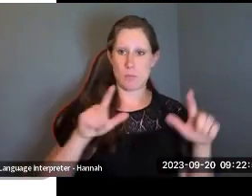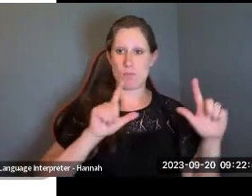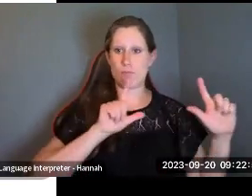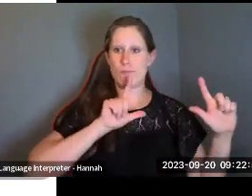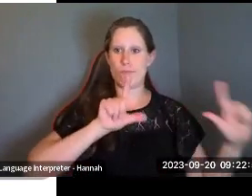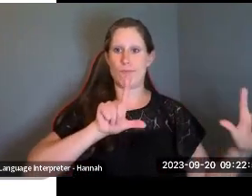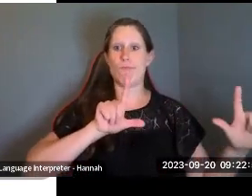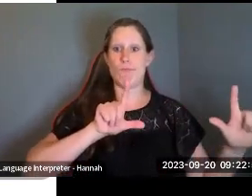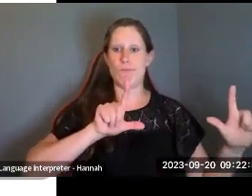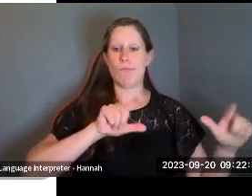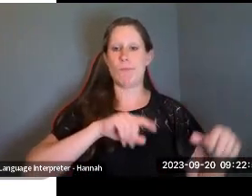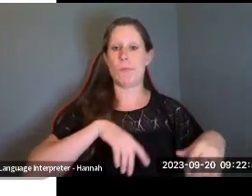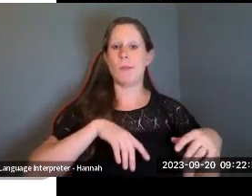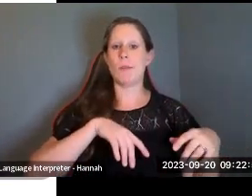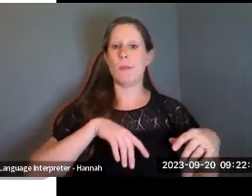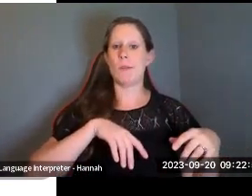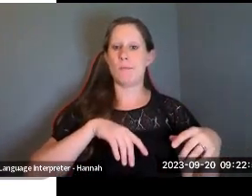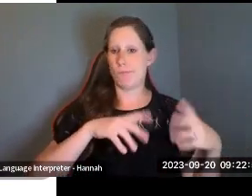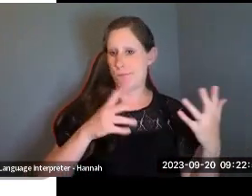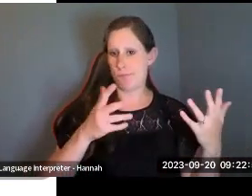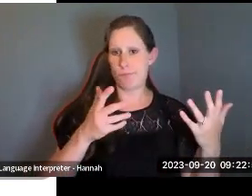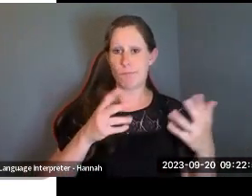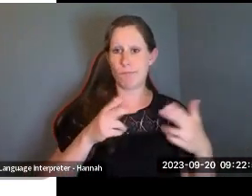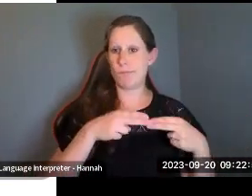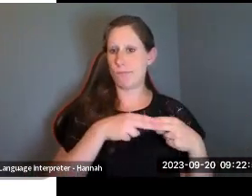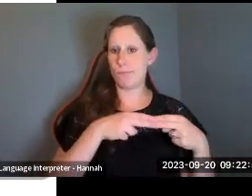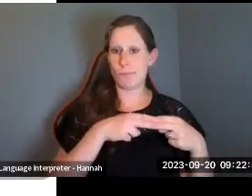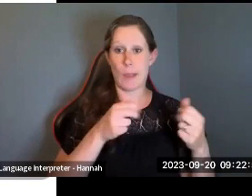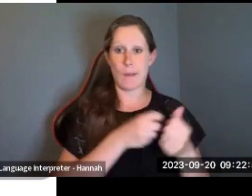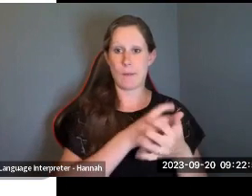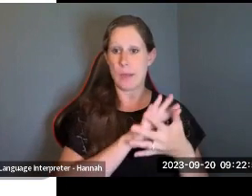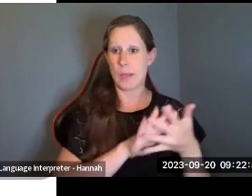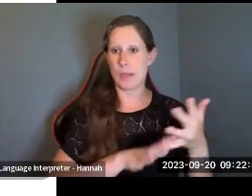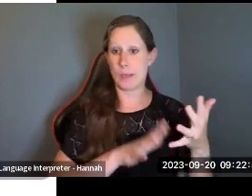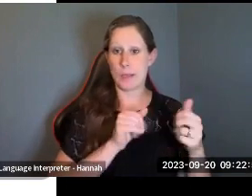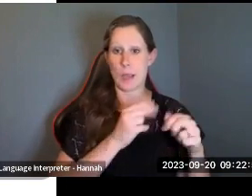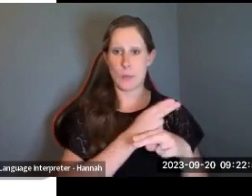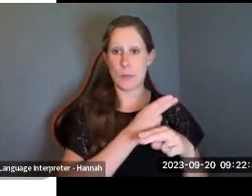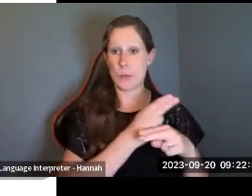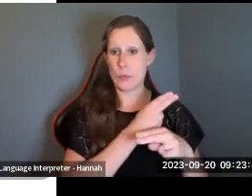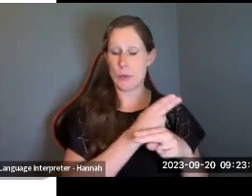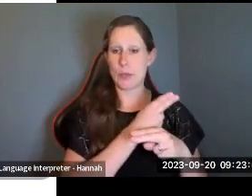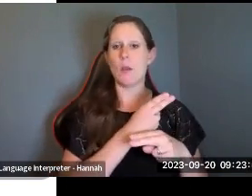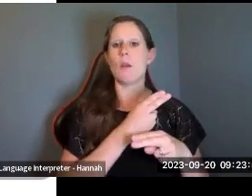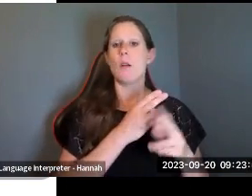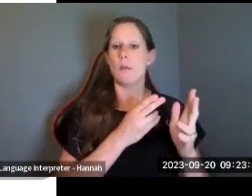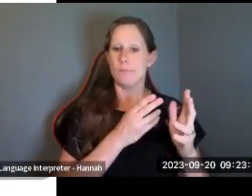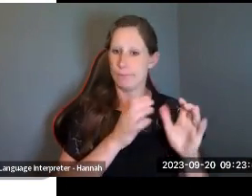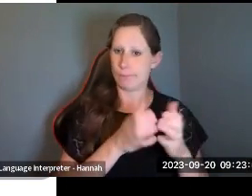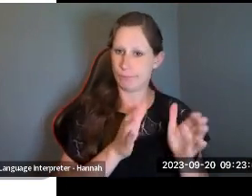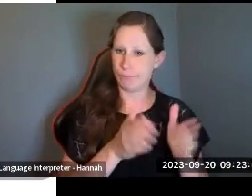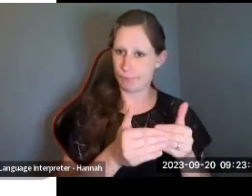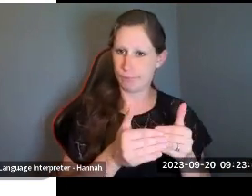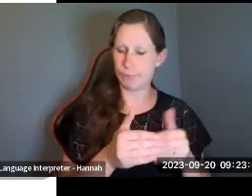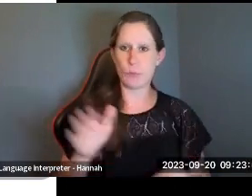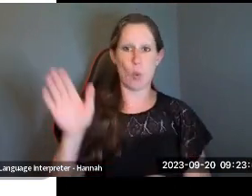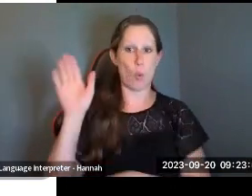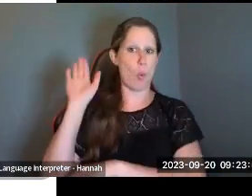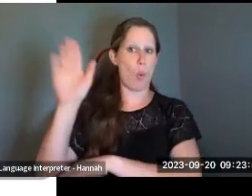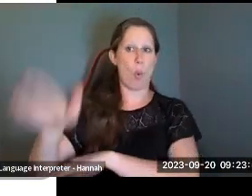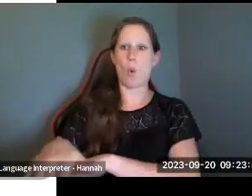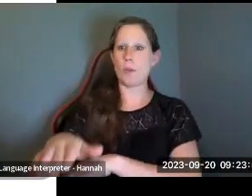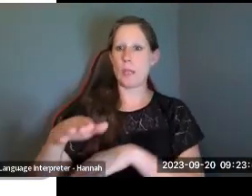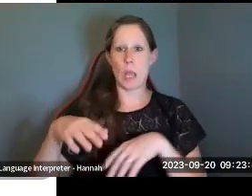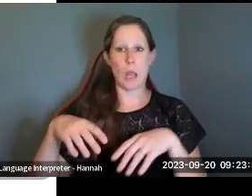materials on hand that you work through in the classroom. That's a full day training. So